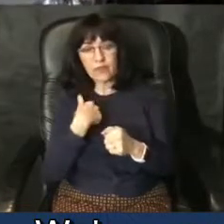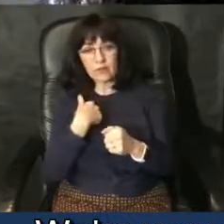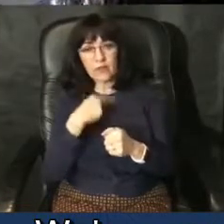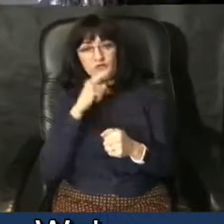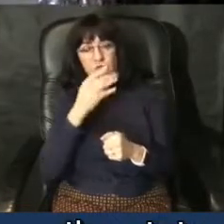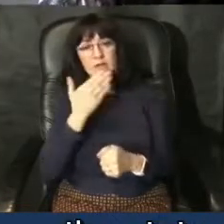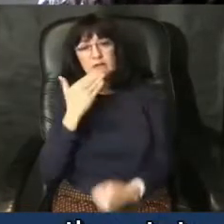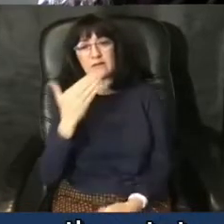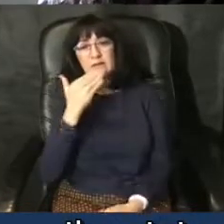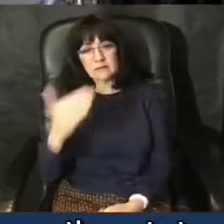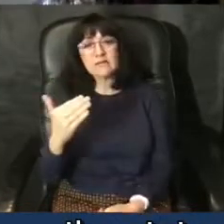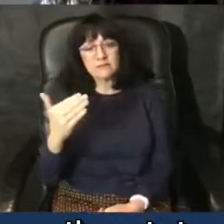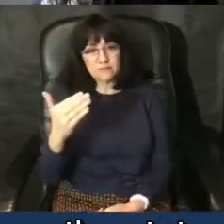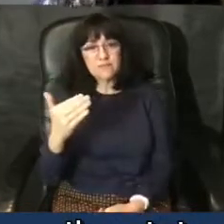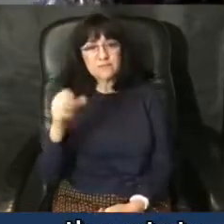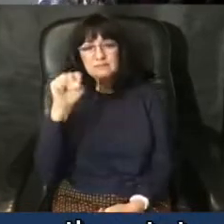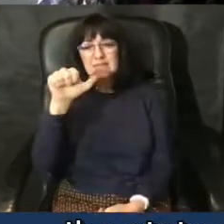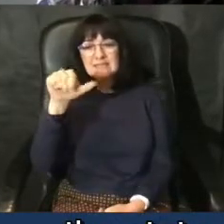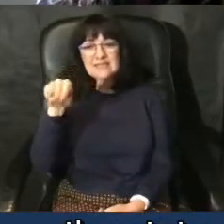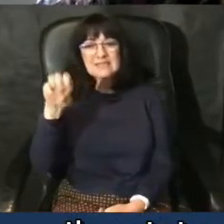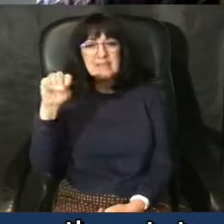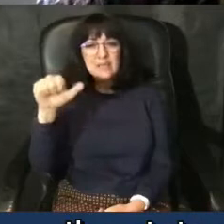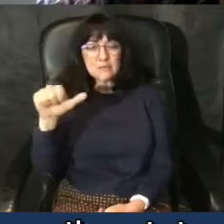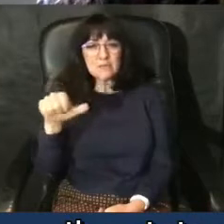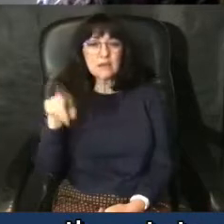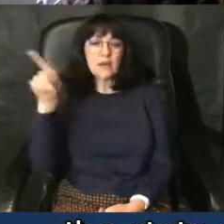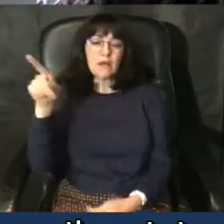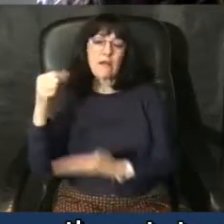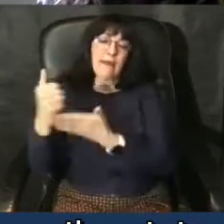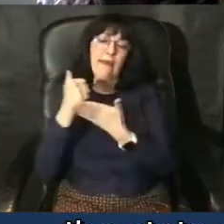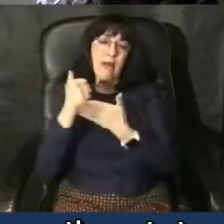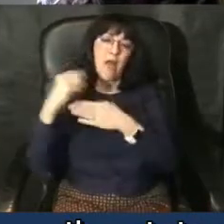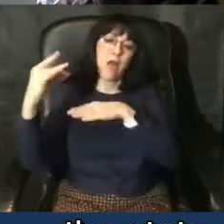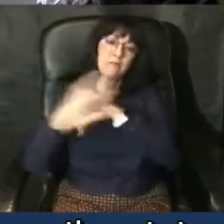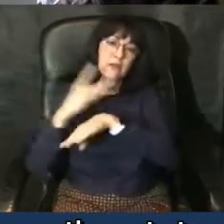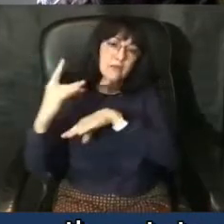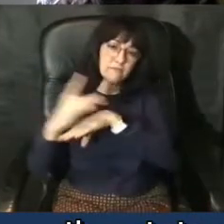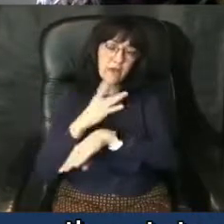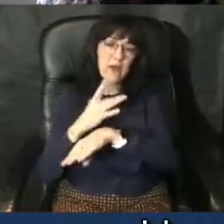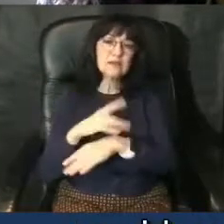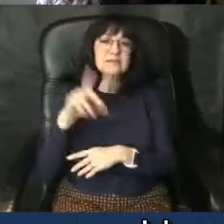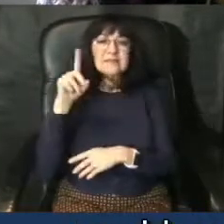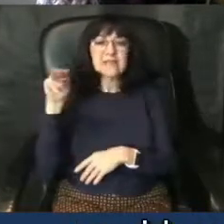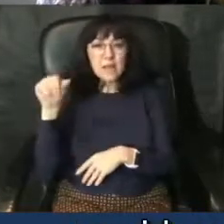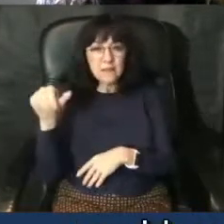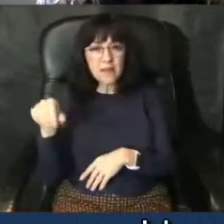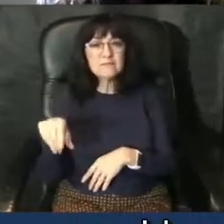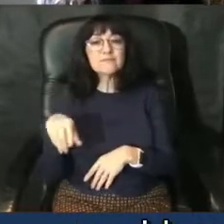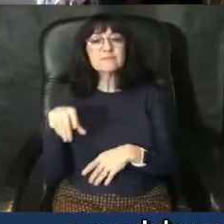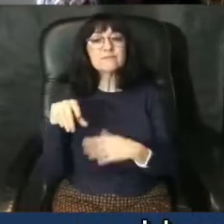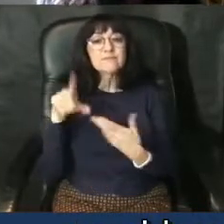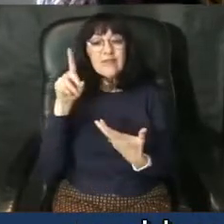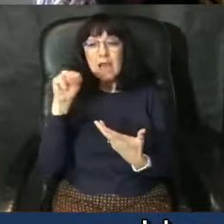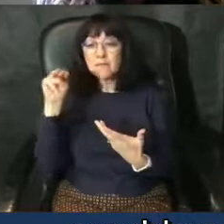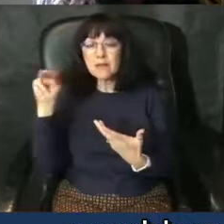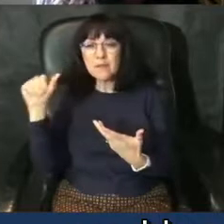guidance to us in the state, as well as Medicaid and DMMA, to be able to give our providers, but basically